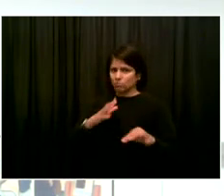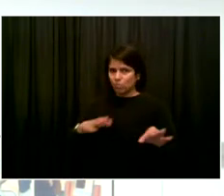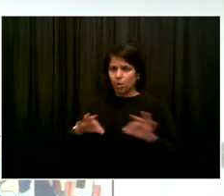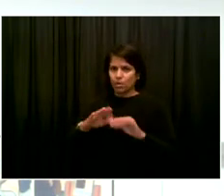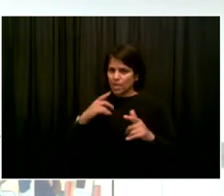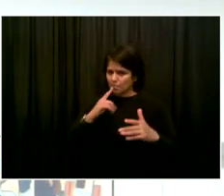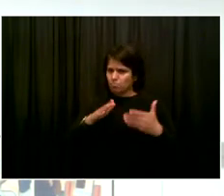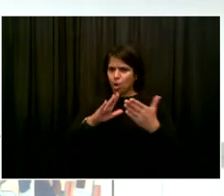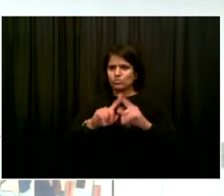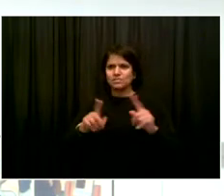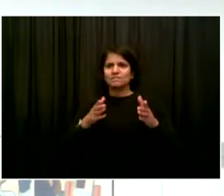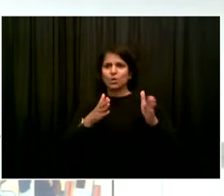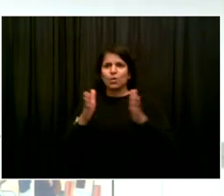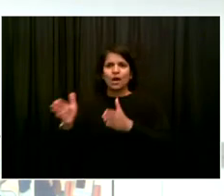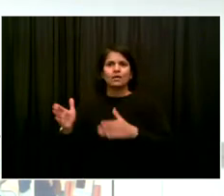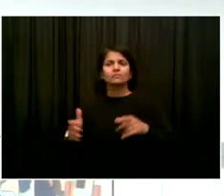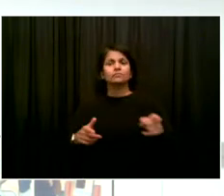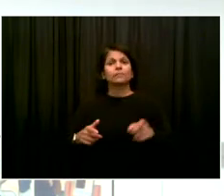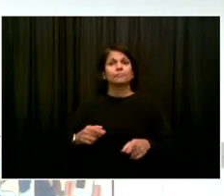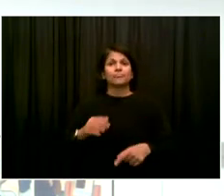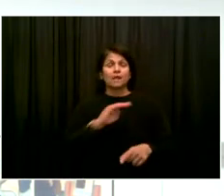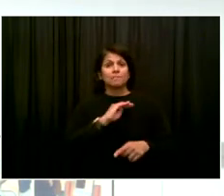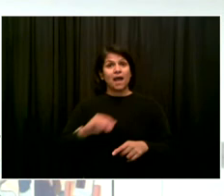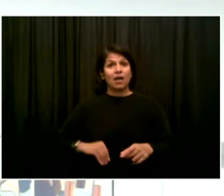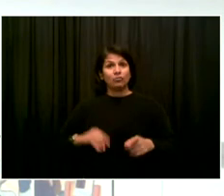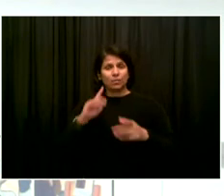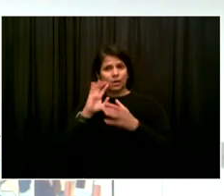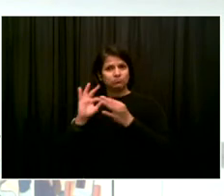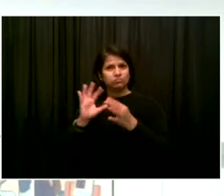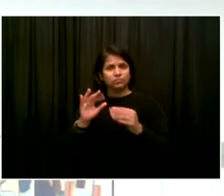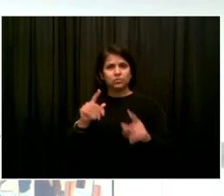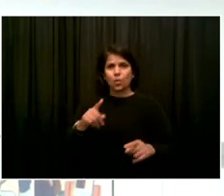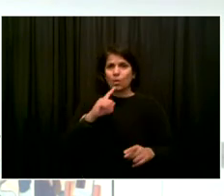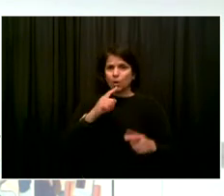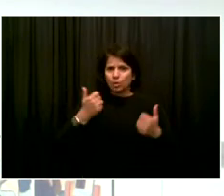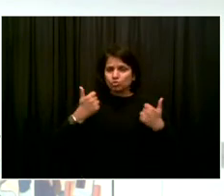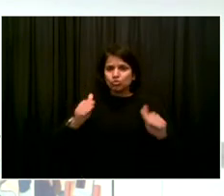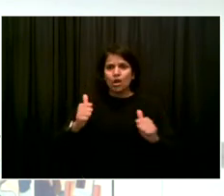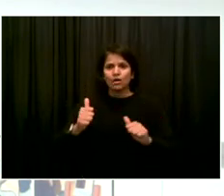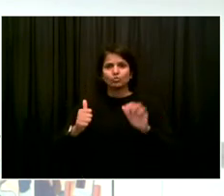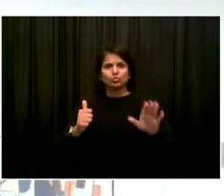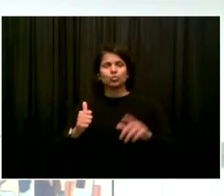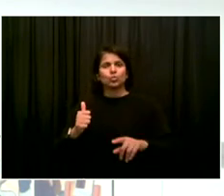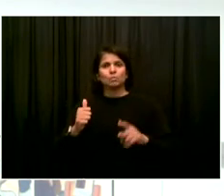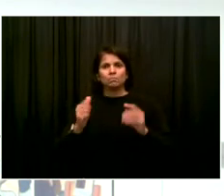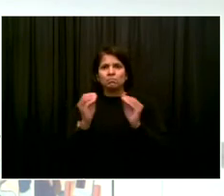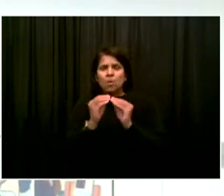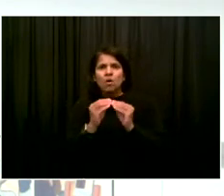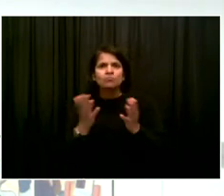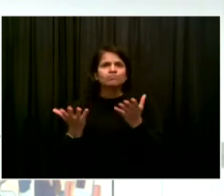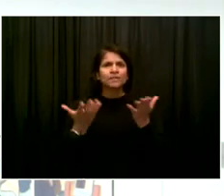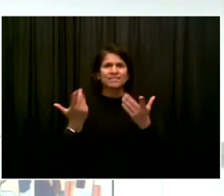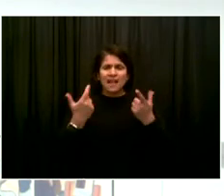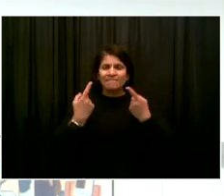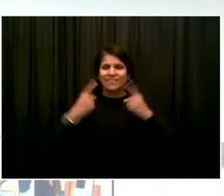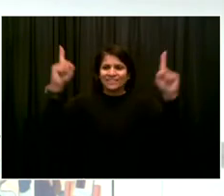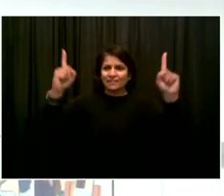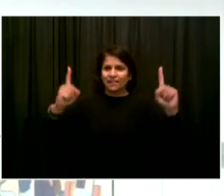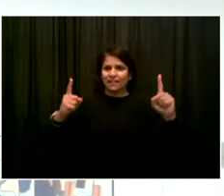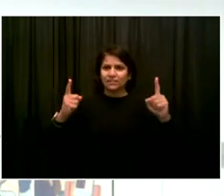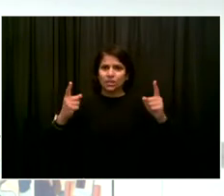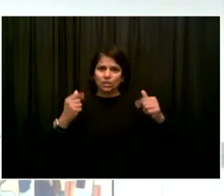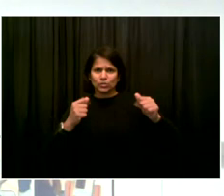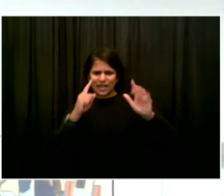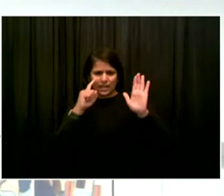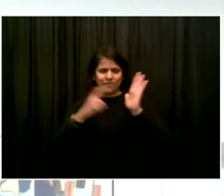is actually to be even more swift with respect to identifying cases. That's what bringing to bear more